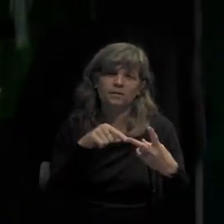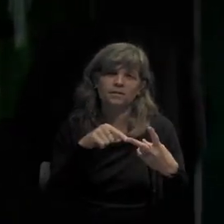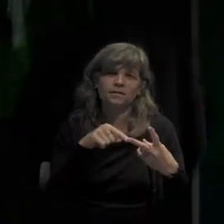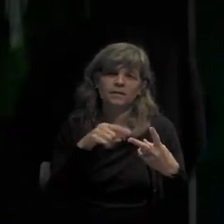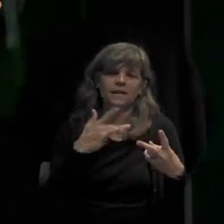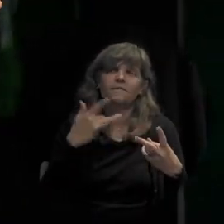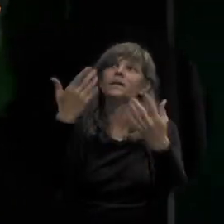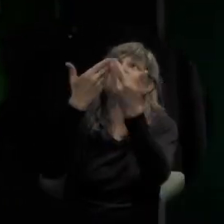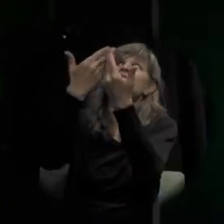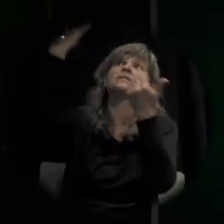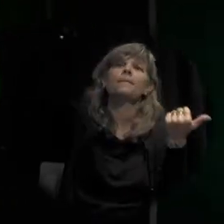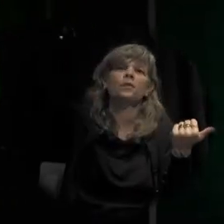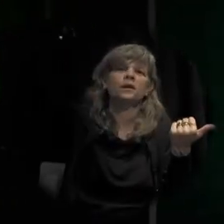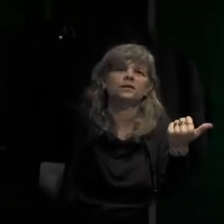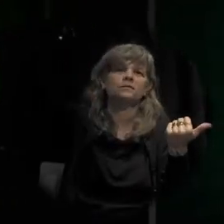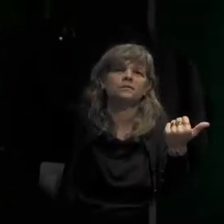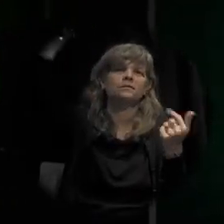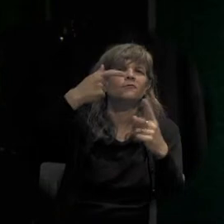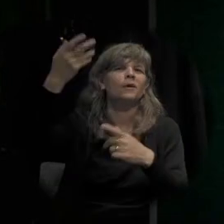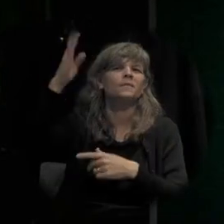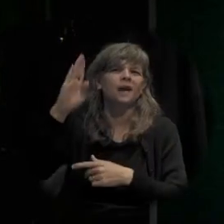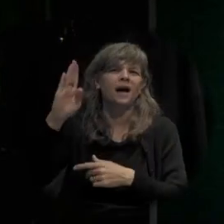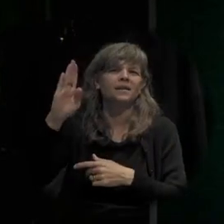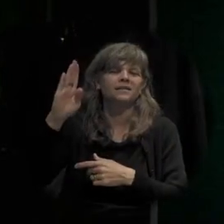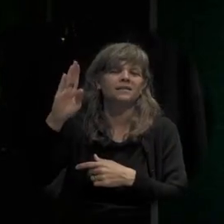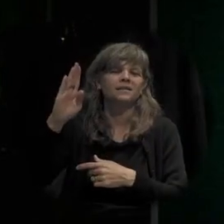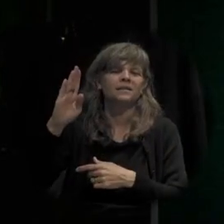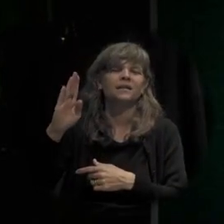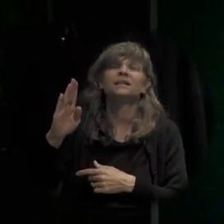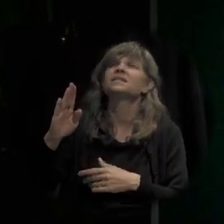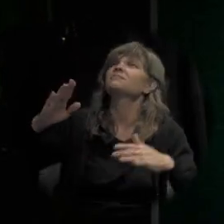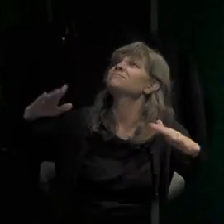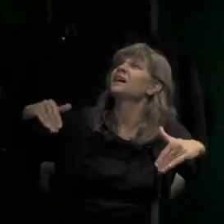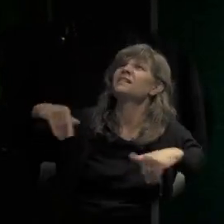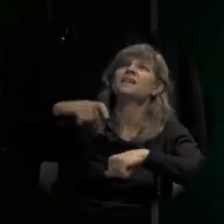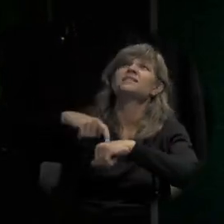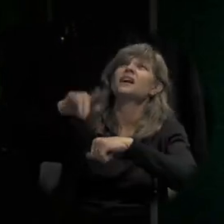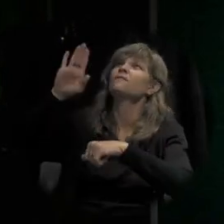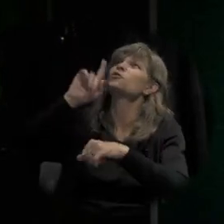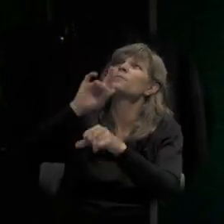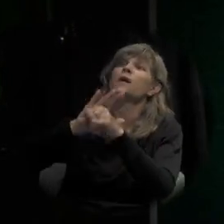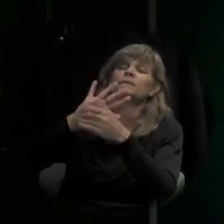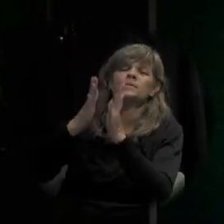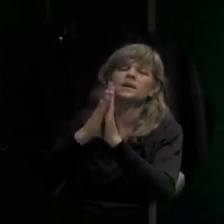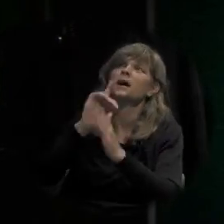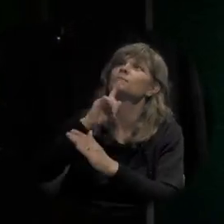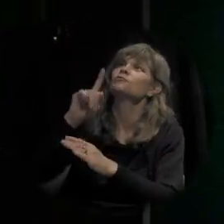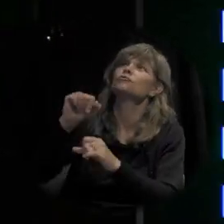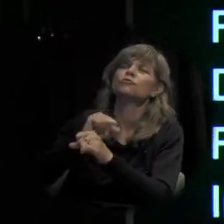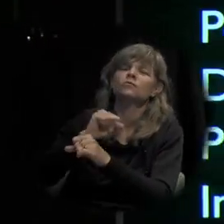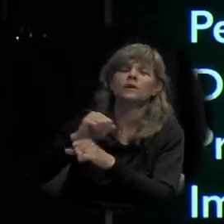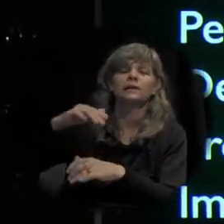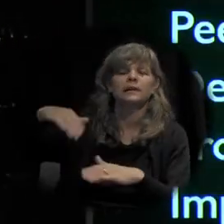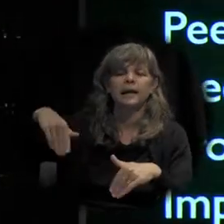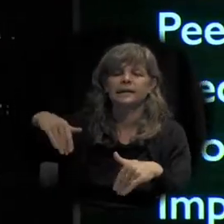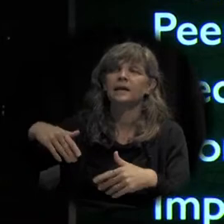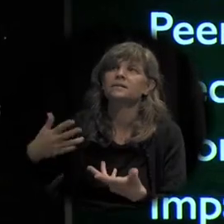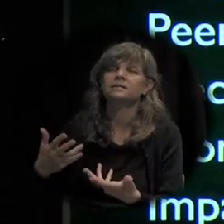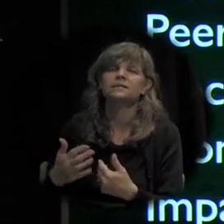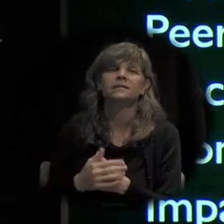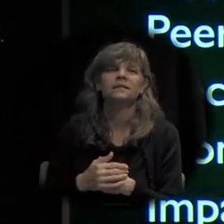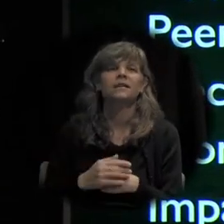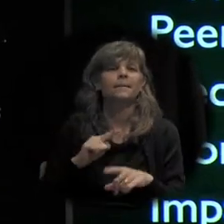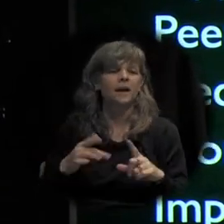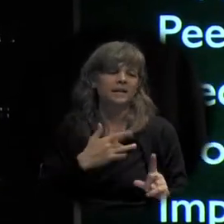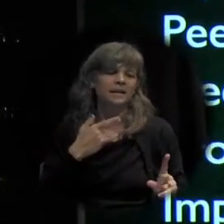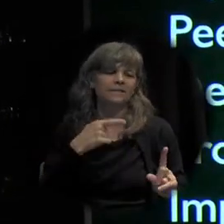this isn't it. There's something else going on. So what I need to do and what I want to see as we